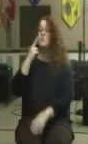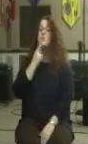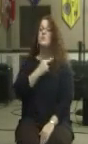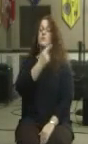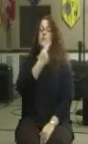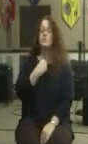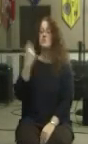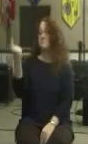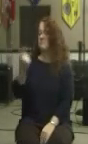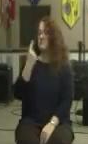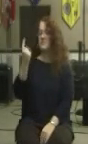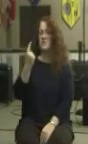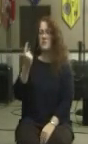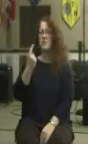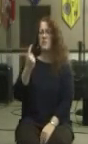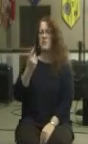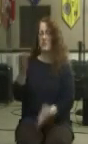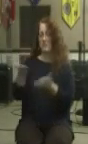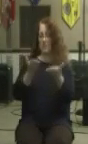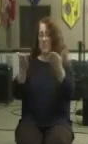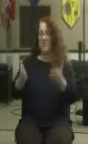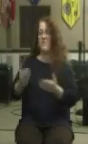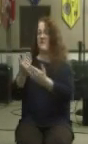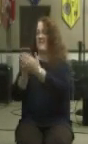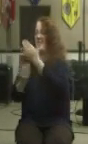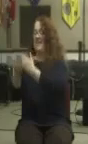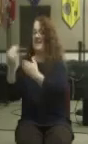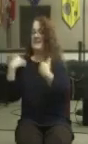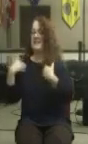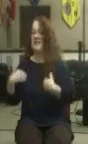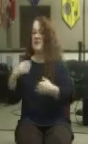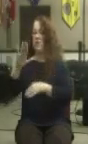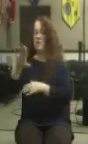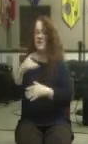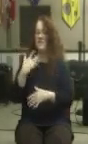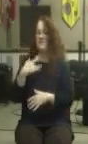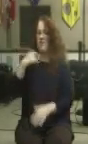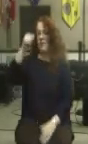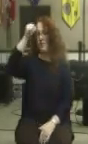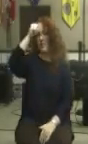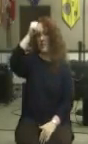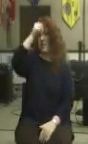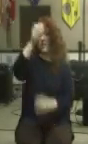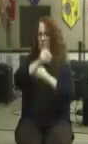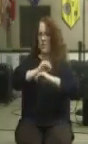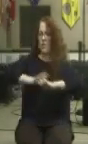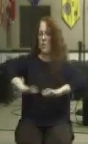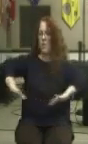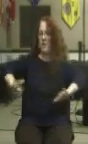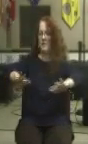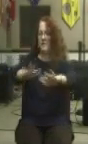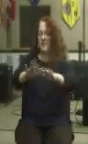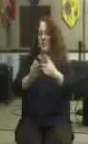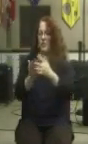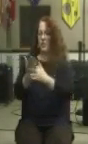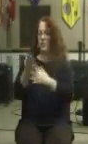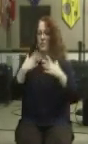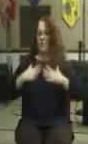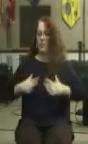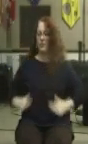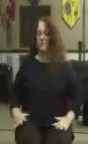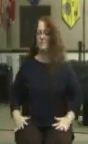Could you imagine going to the restaurant somewhere and the waiter lay hands on you and you feel the anointing of God